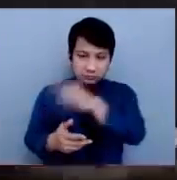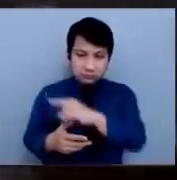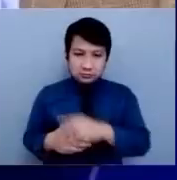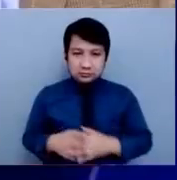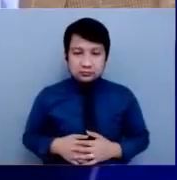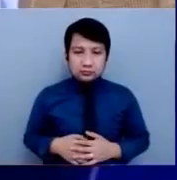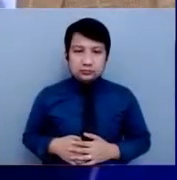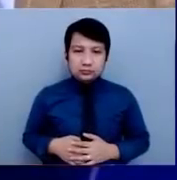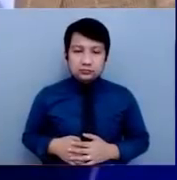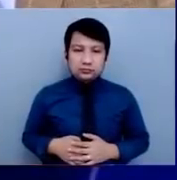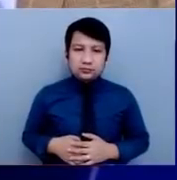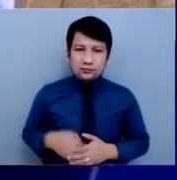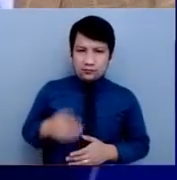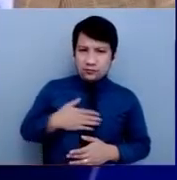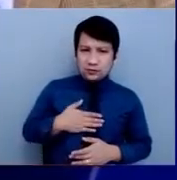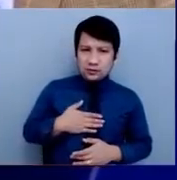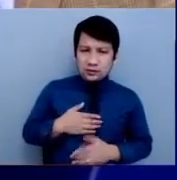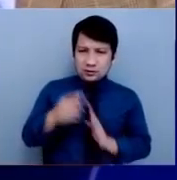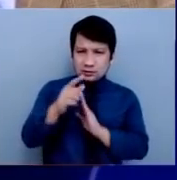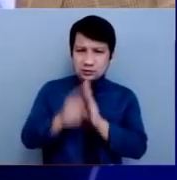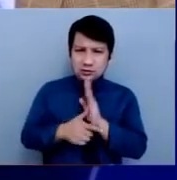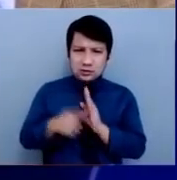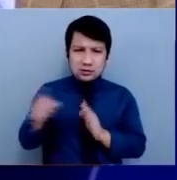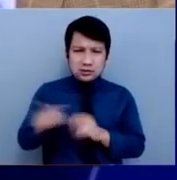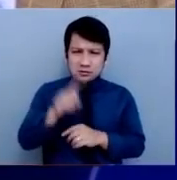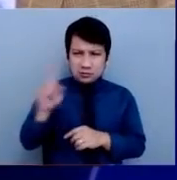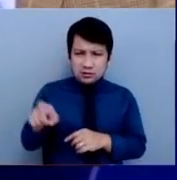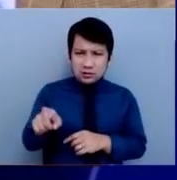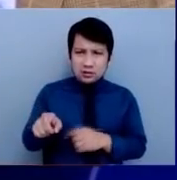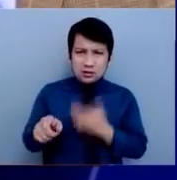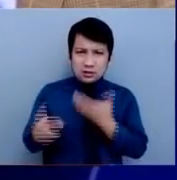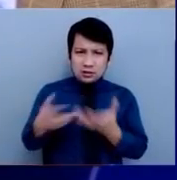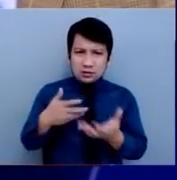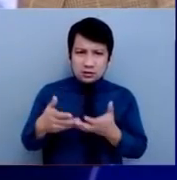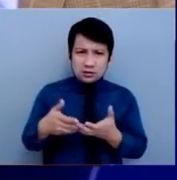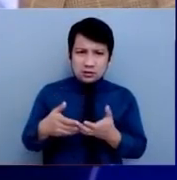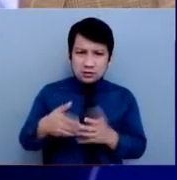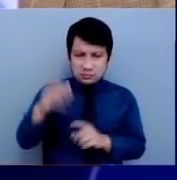my question. I'm not a lawyer, pero yun nga. They were ousted in